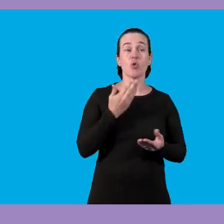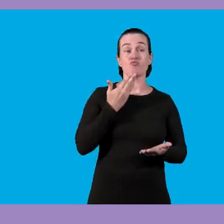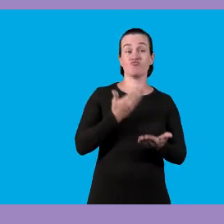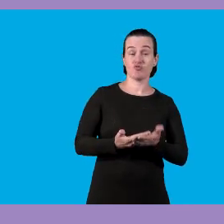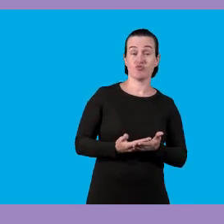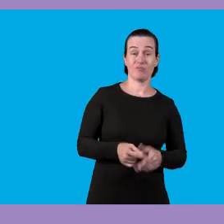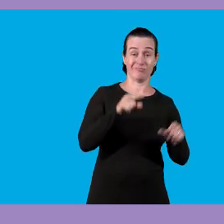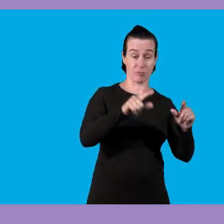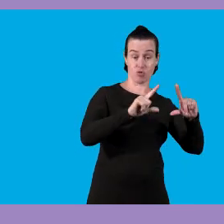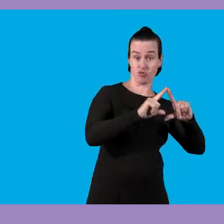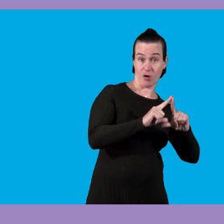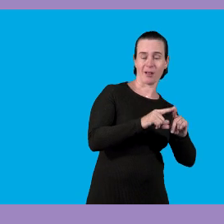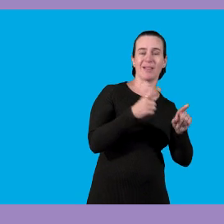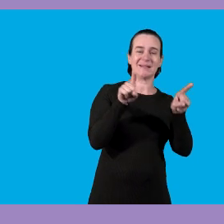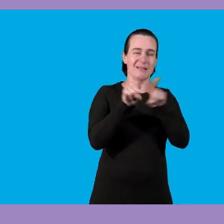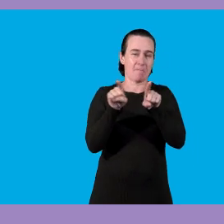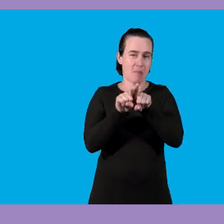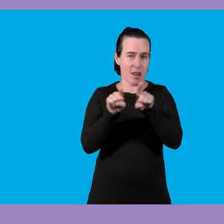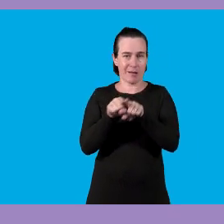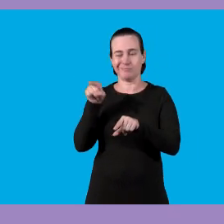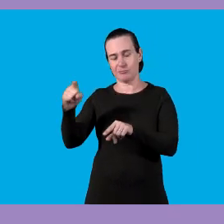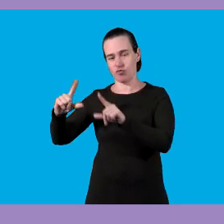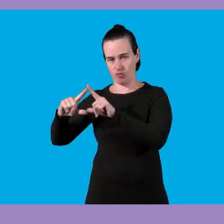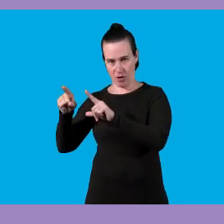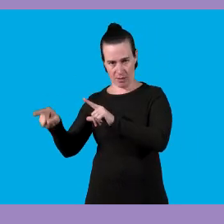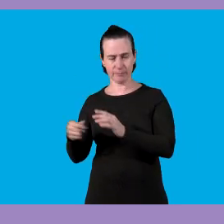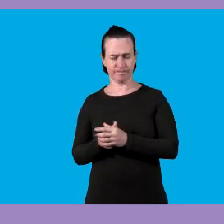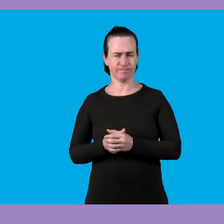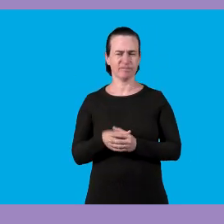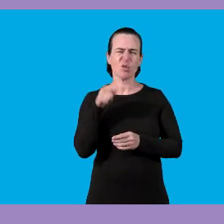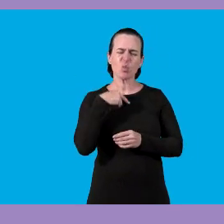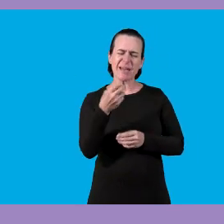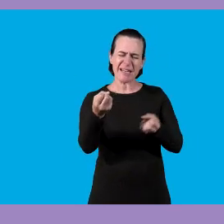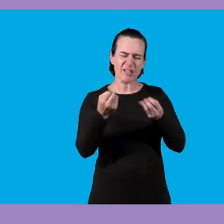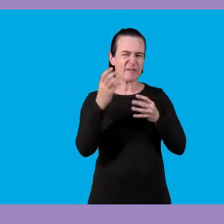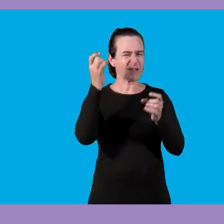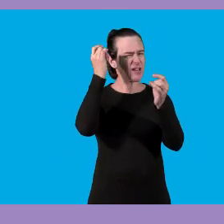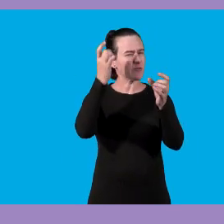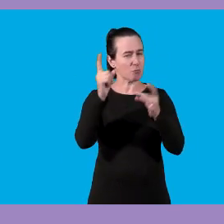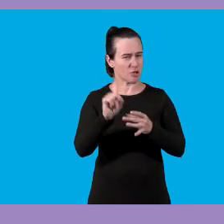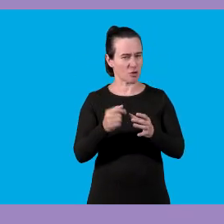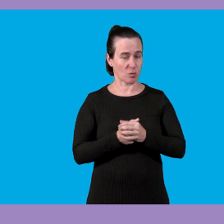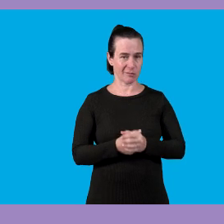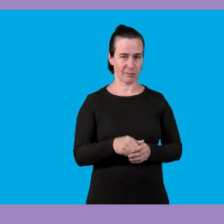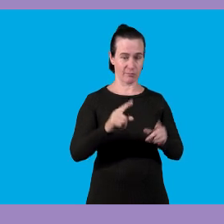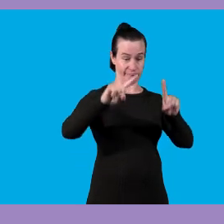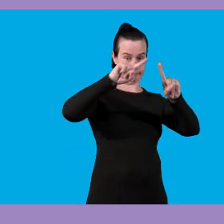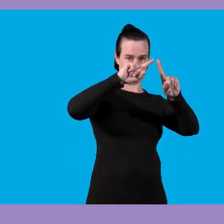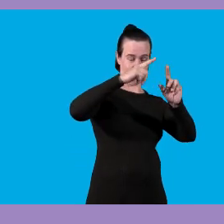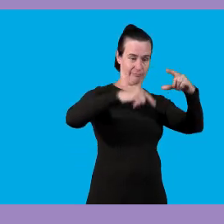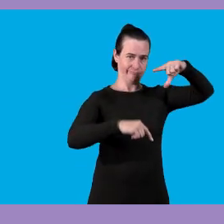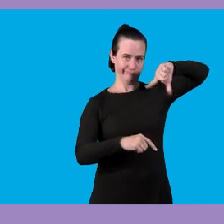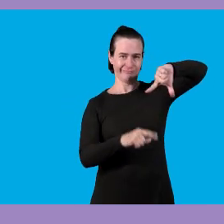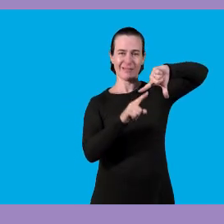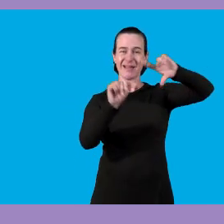ABC is similar to triangle JKL. Now let's look at the markings they have given us. They have a 60-degree angle and